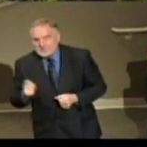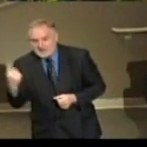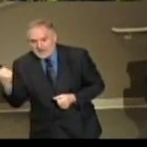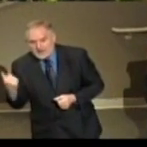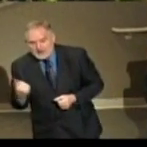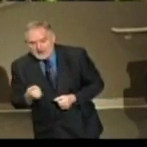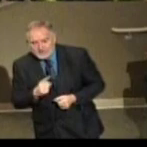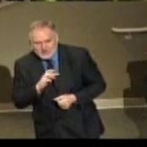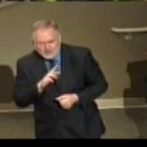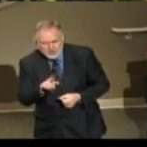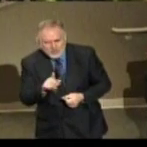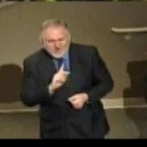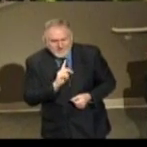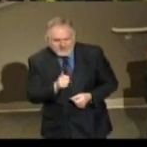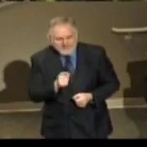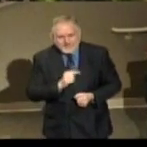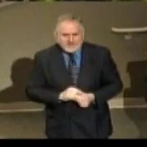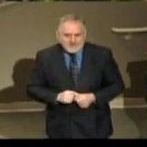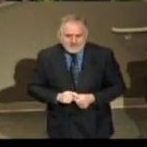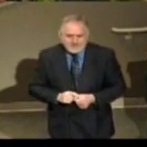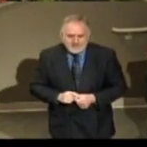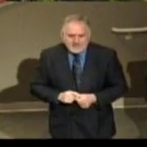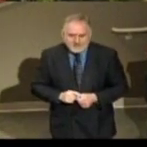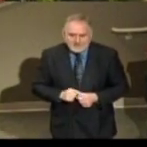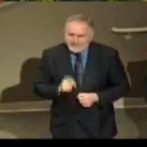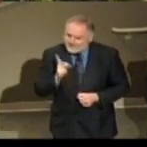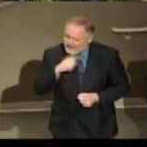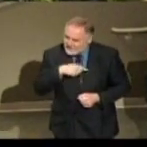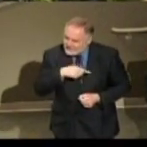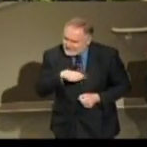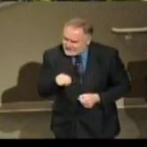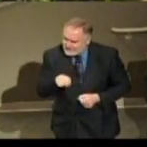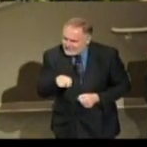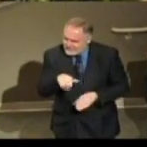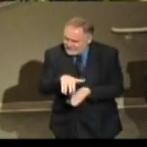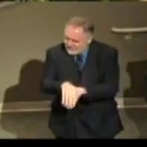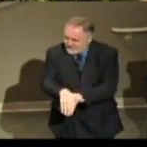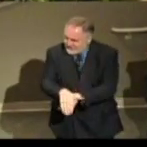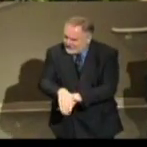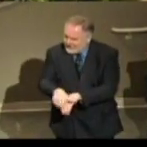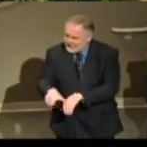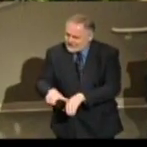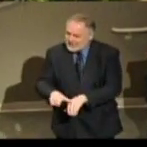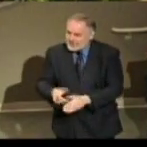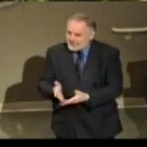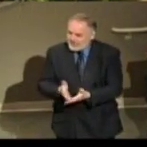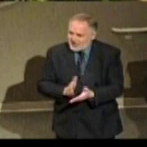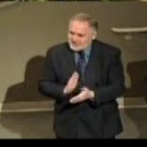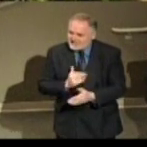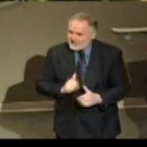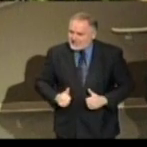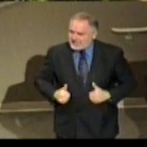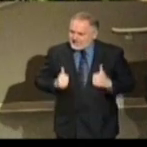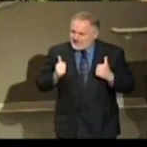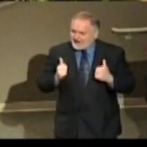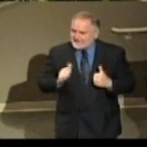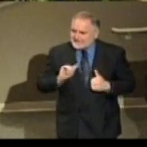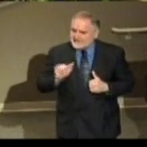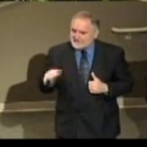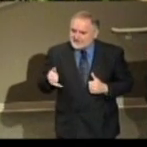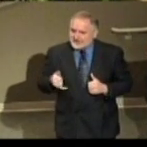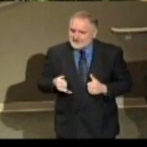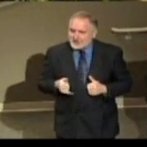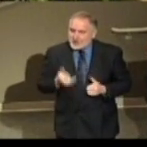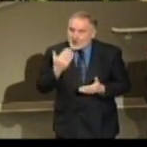comes, are you real? Am I real? Or are there parts of our life that are just